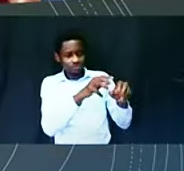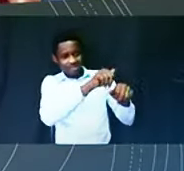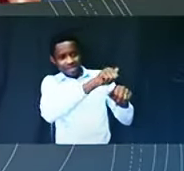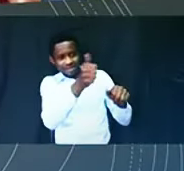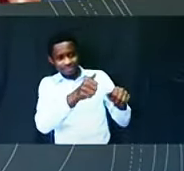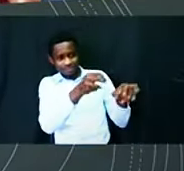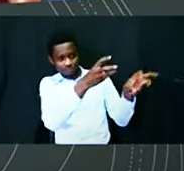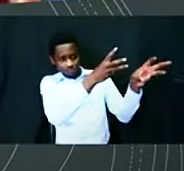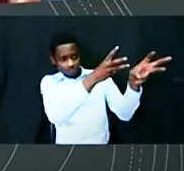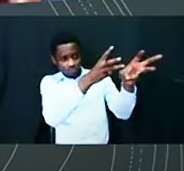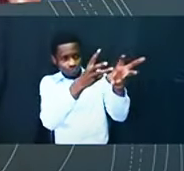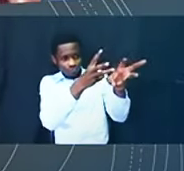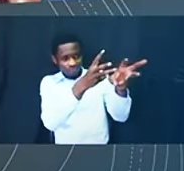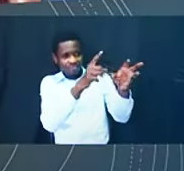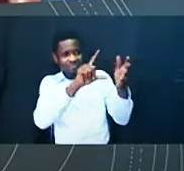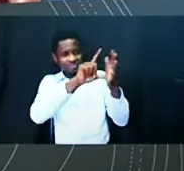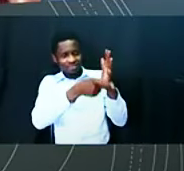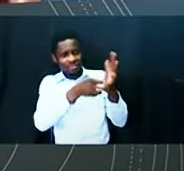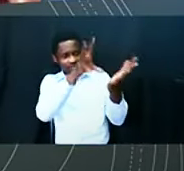others.